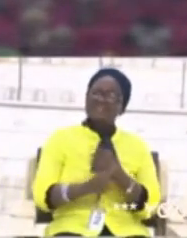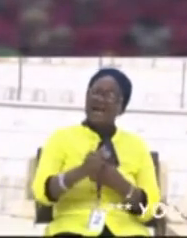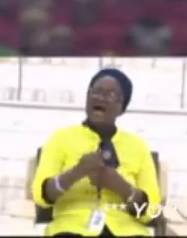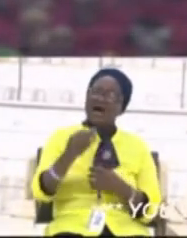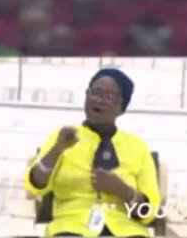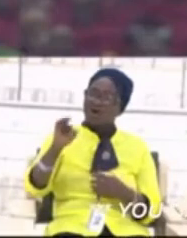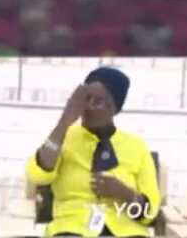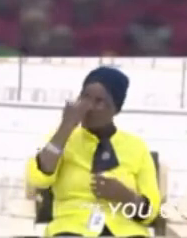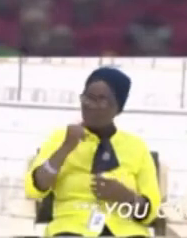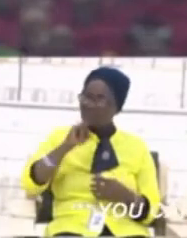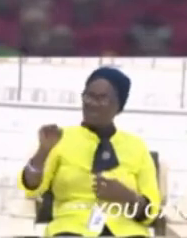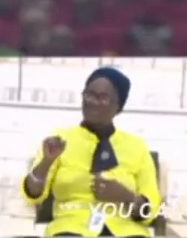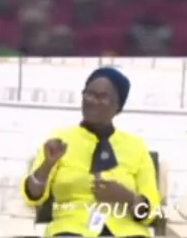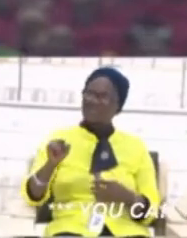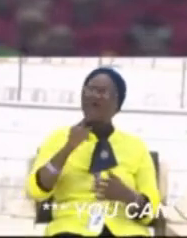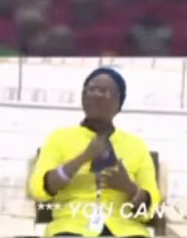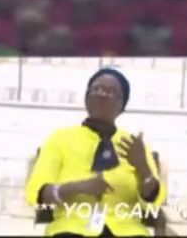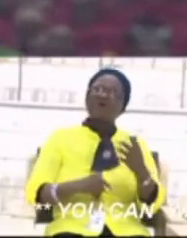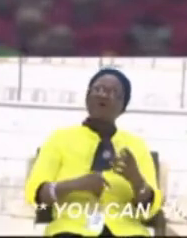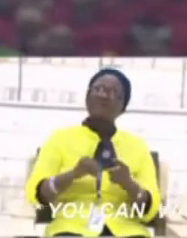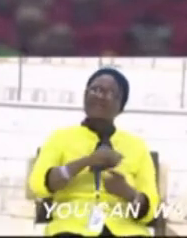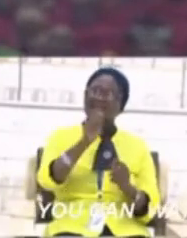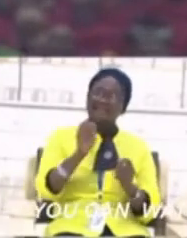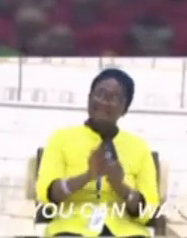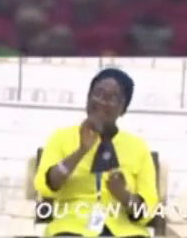what exactly does sleep mean?